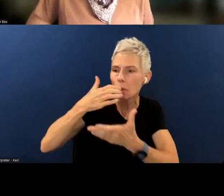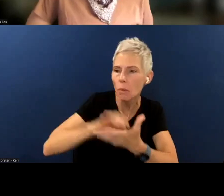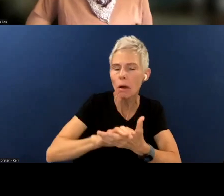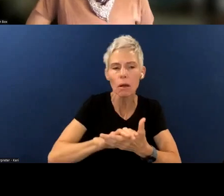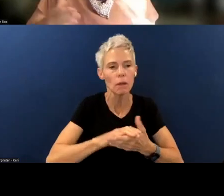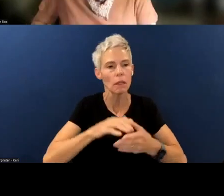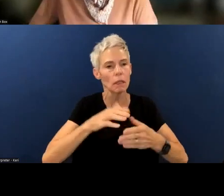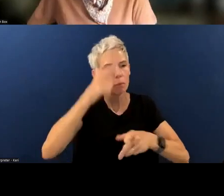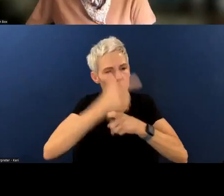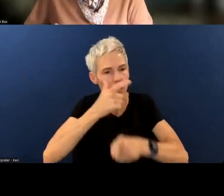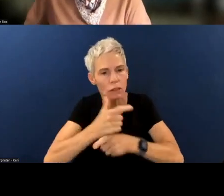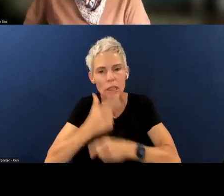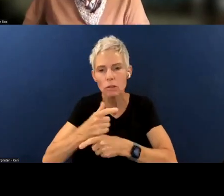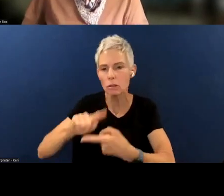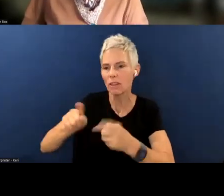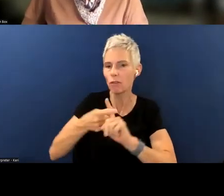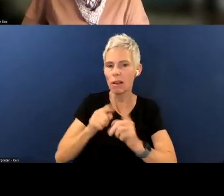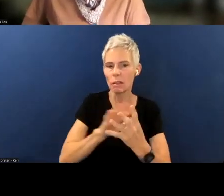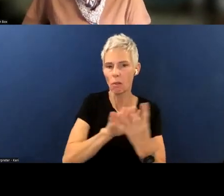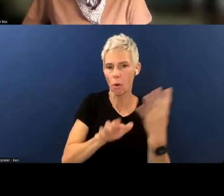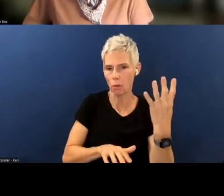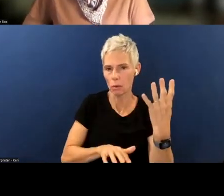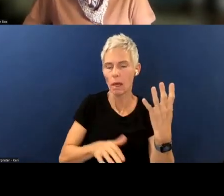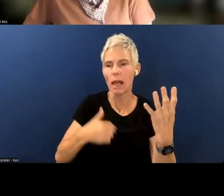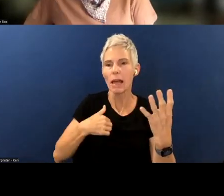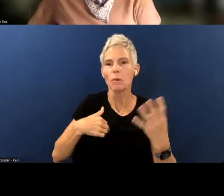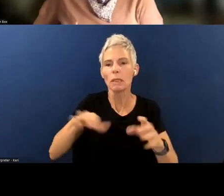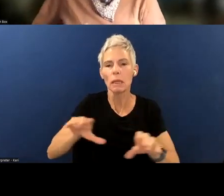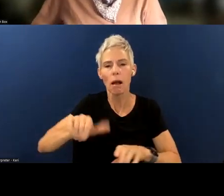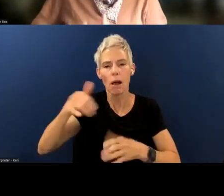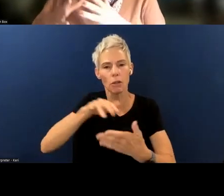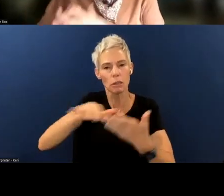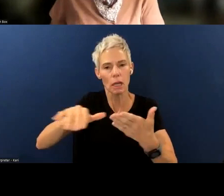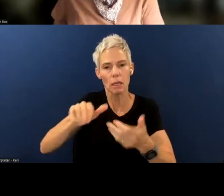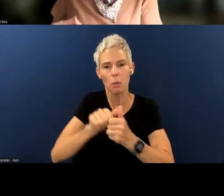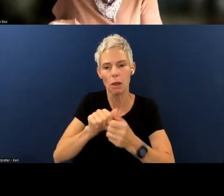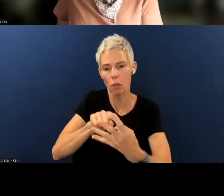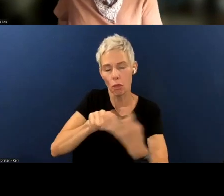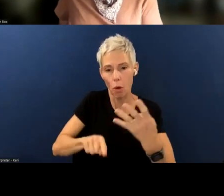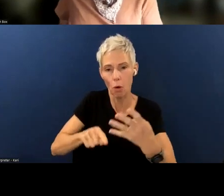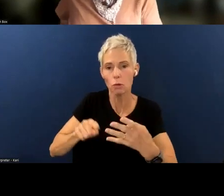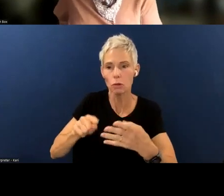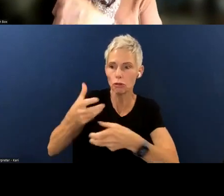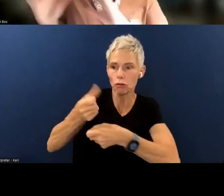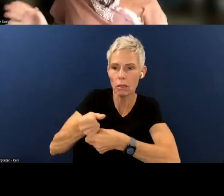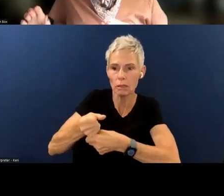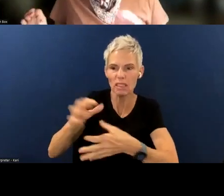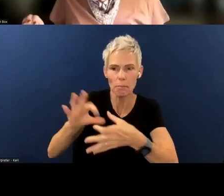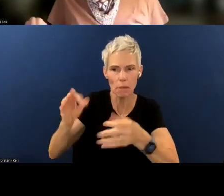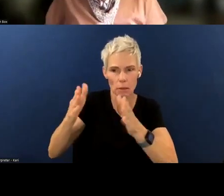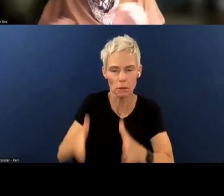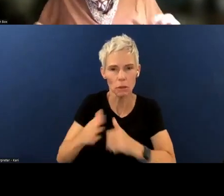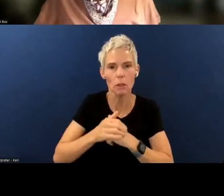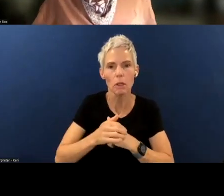we conducted another study with those trusted messengers. And so that research is